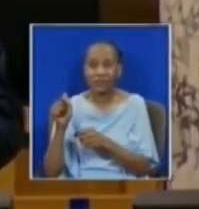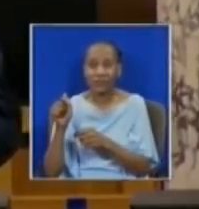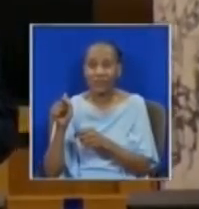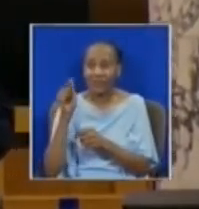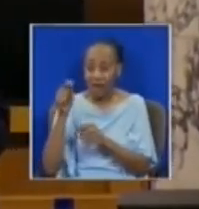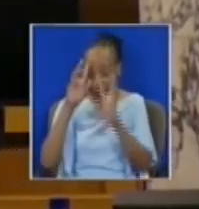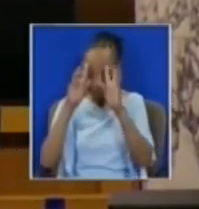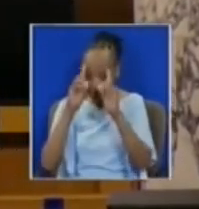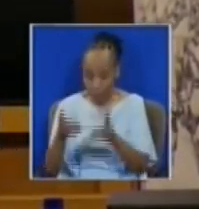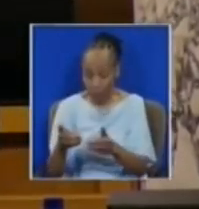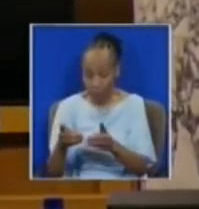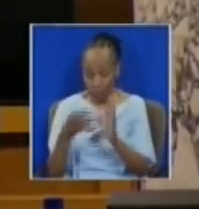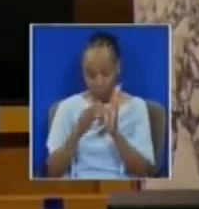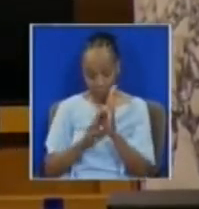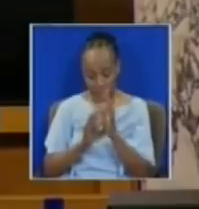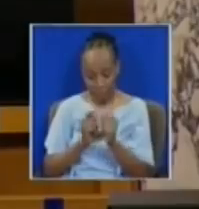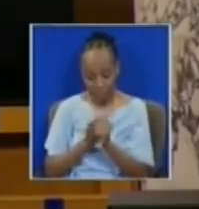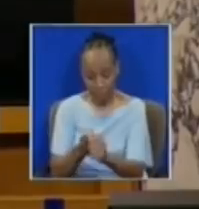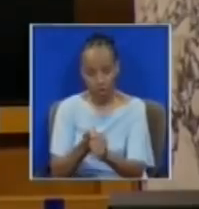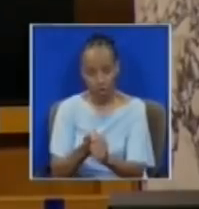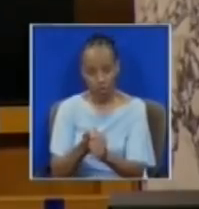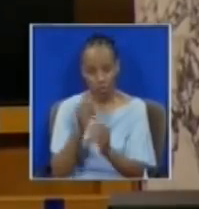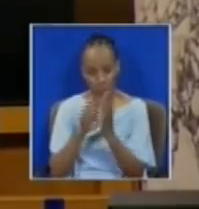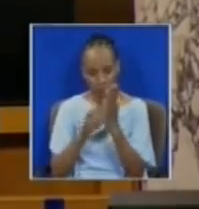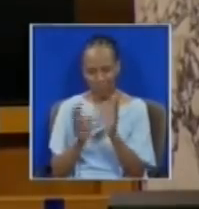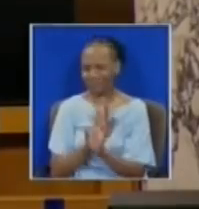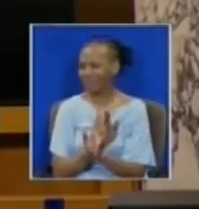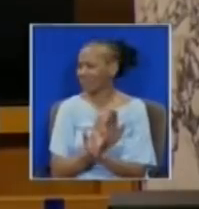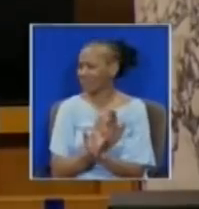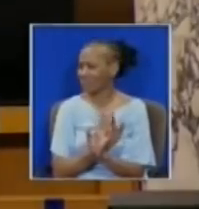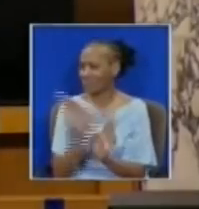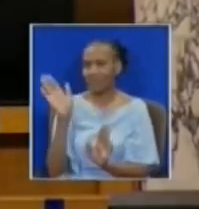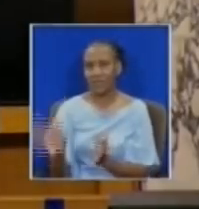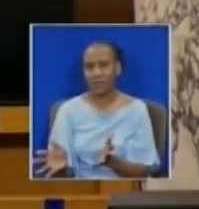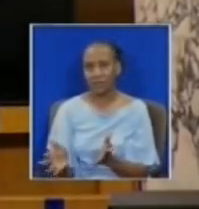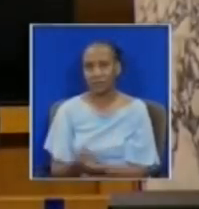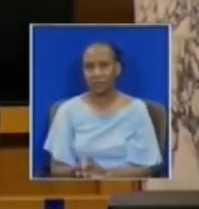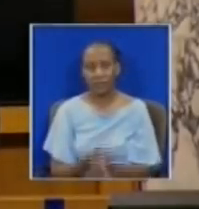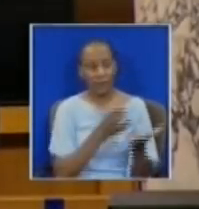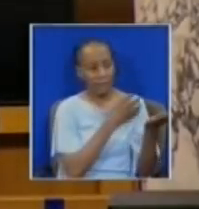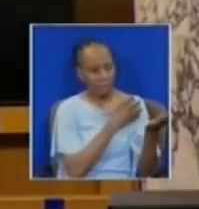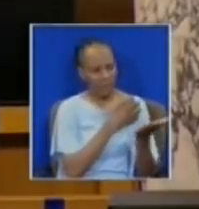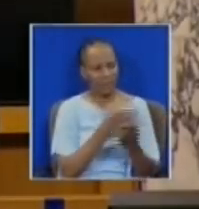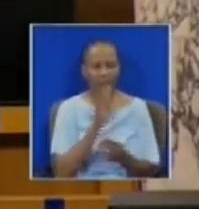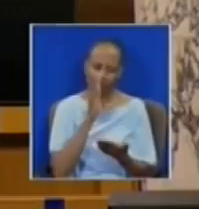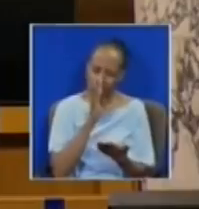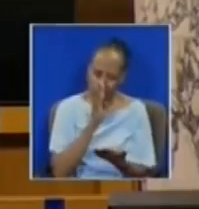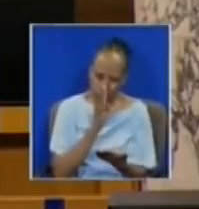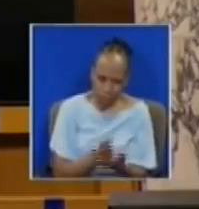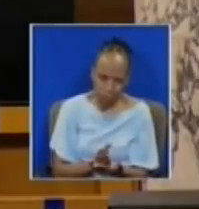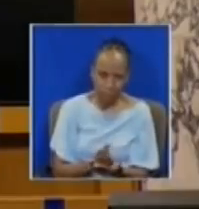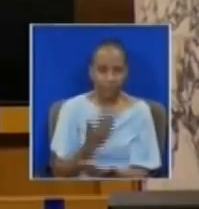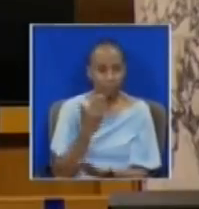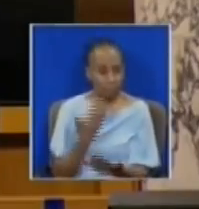oral questions. Now, you can imagine oral questions are a little bit more difficult because you ask them a basic question. And then you